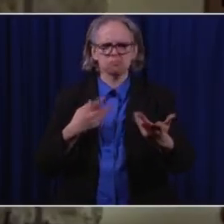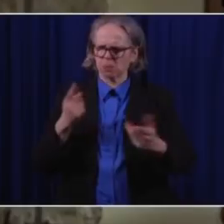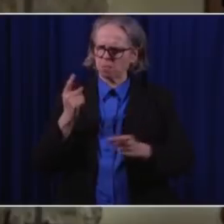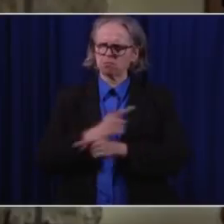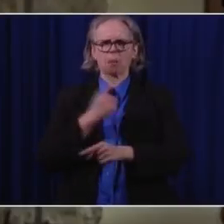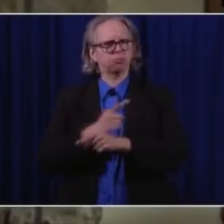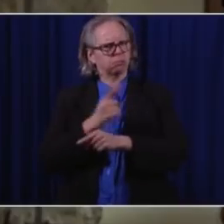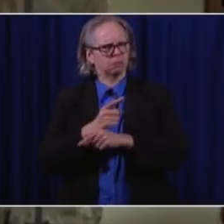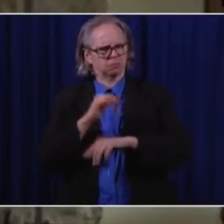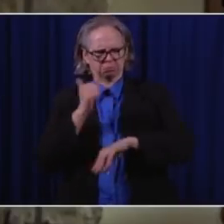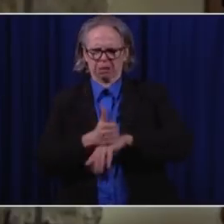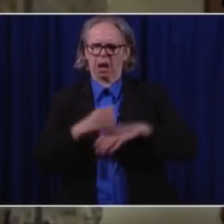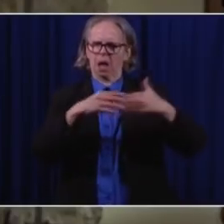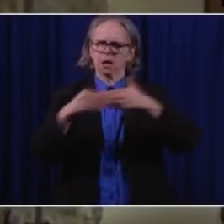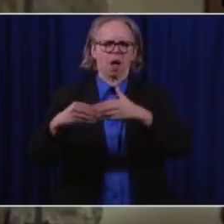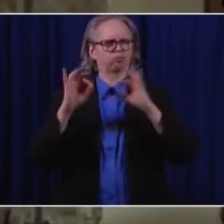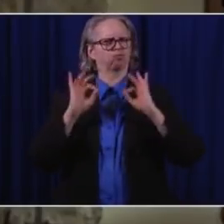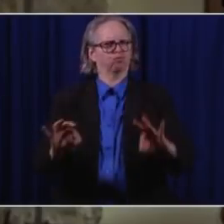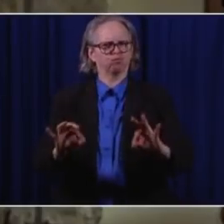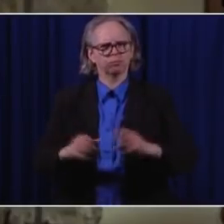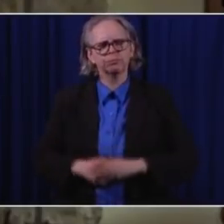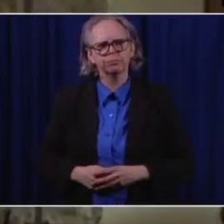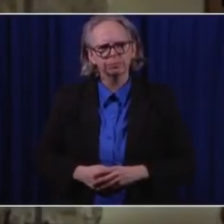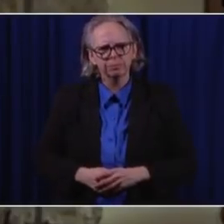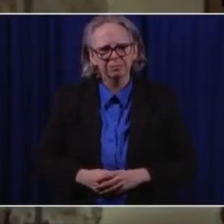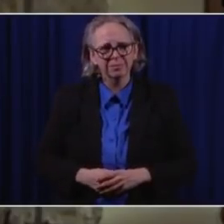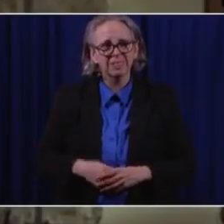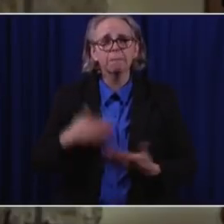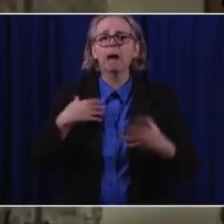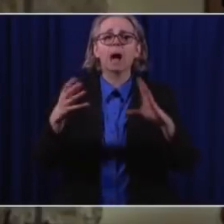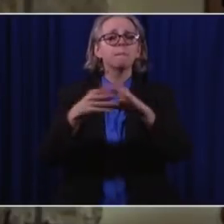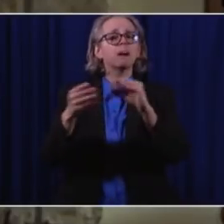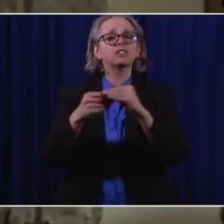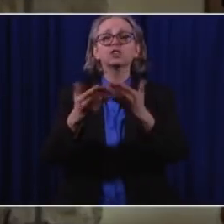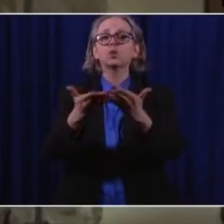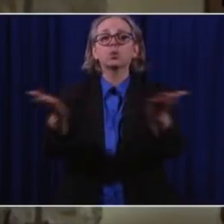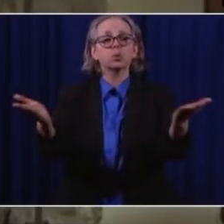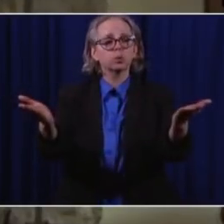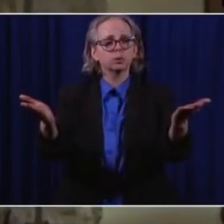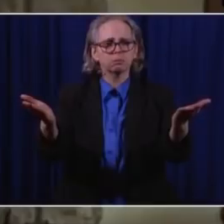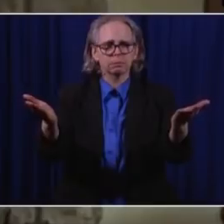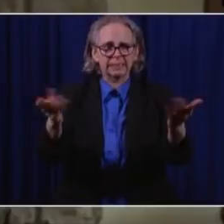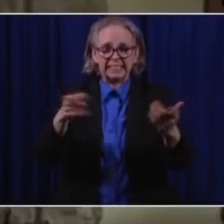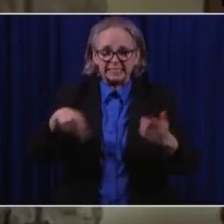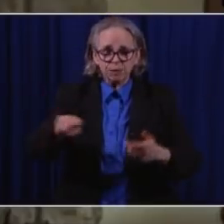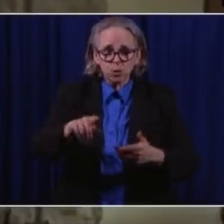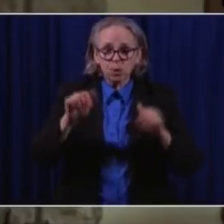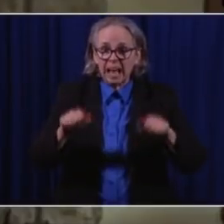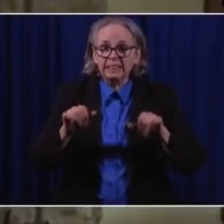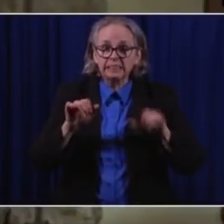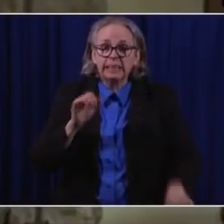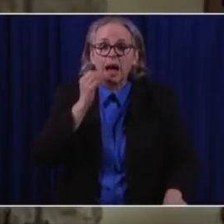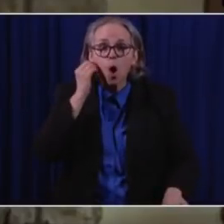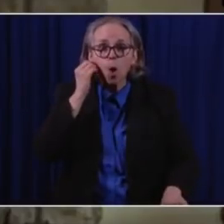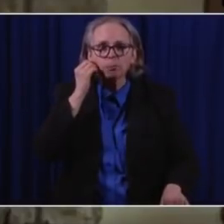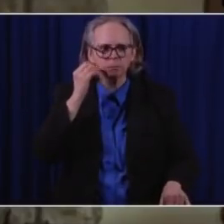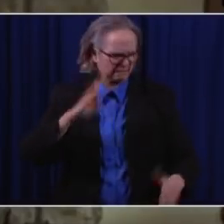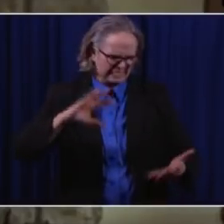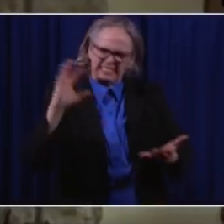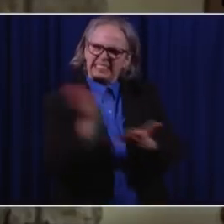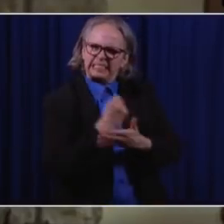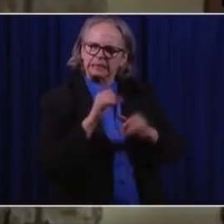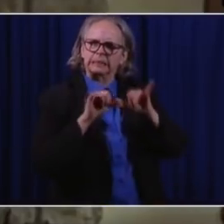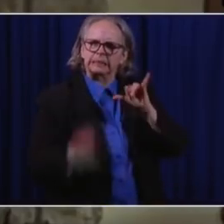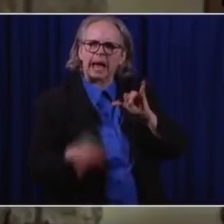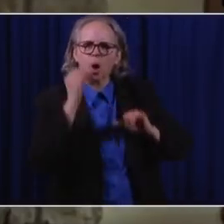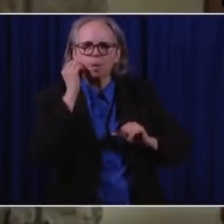basically is, and this is my message to all Ohioans, if you can stay home, stay home. This is very, very, very